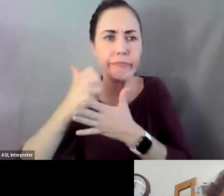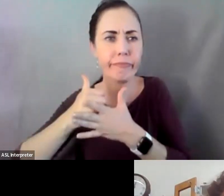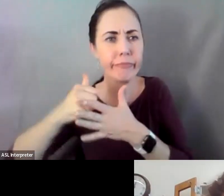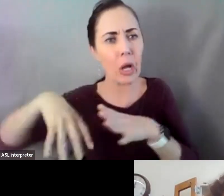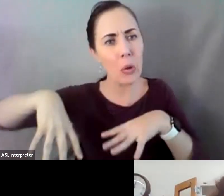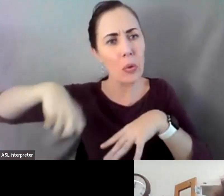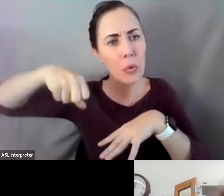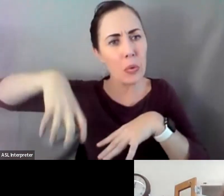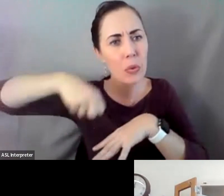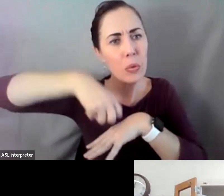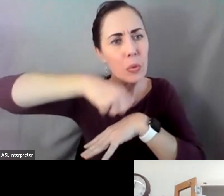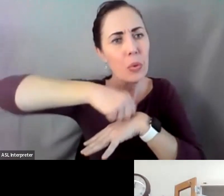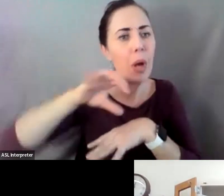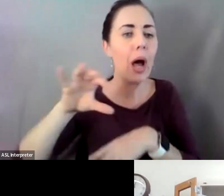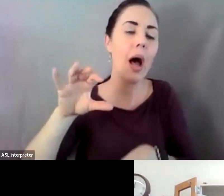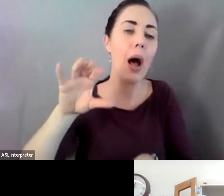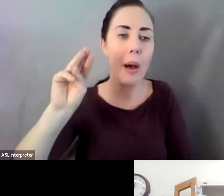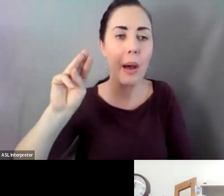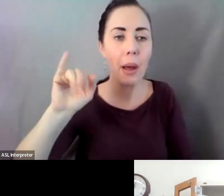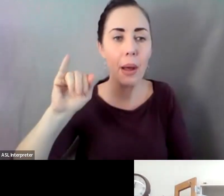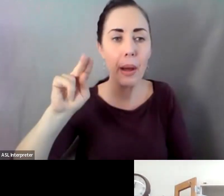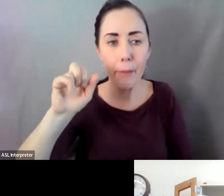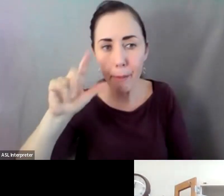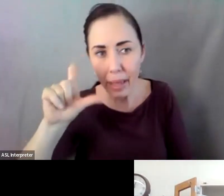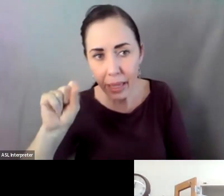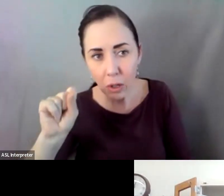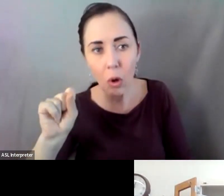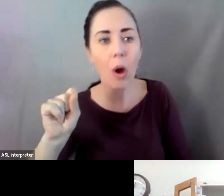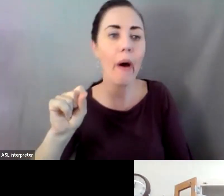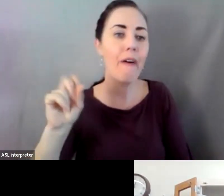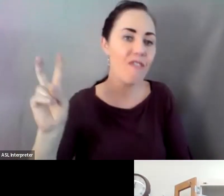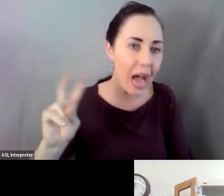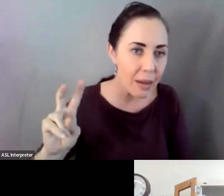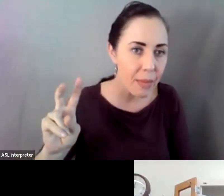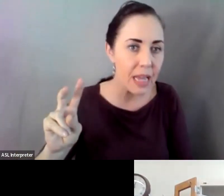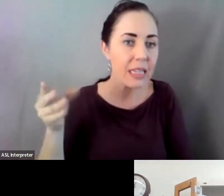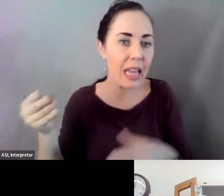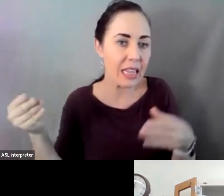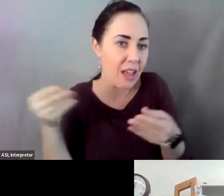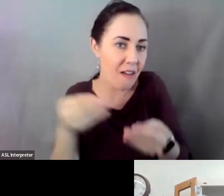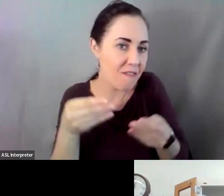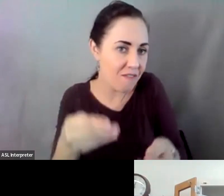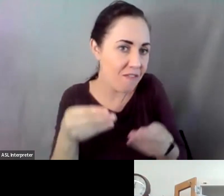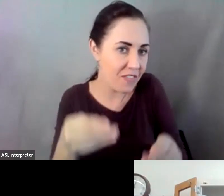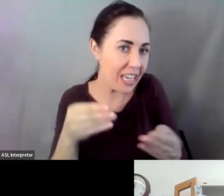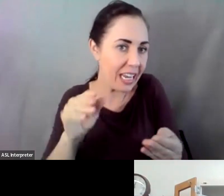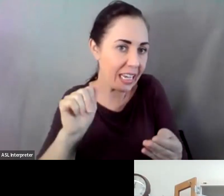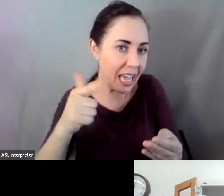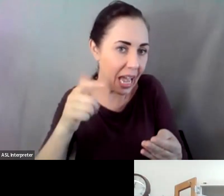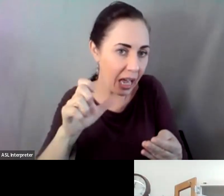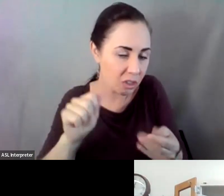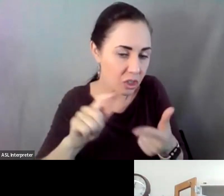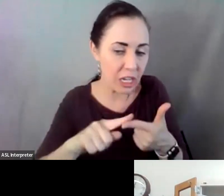on the rocks that it's growing on. And they're feeding that also to the algae as well as to the fungus. So they're doing different things and they're